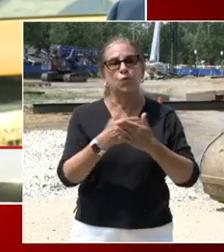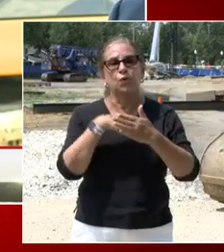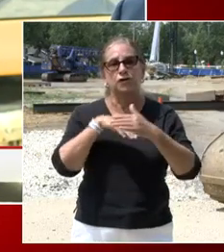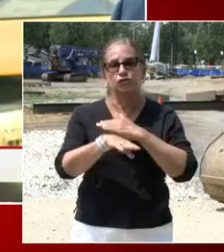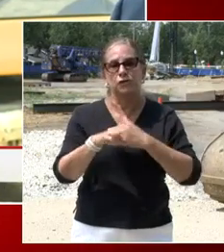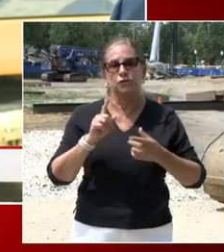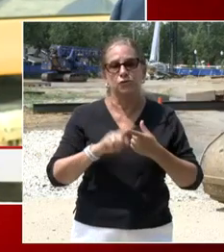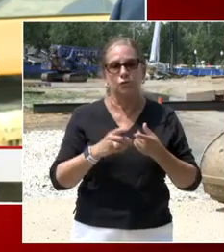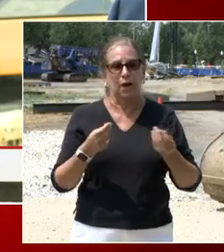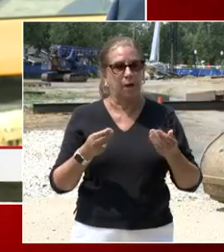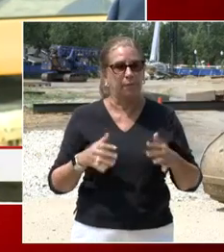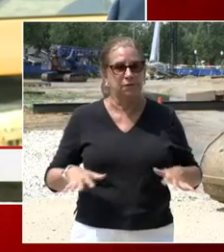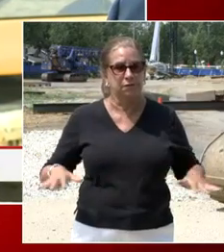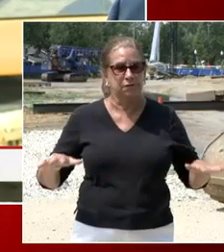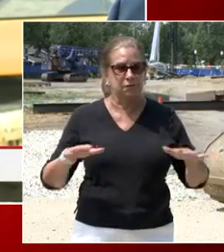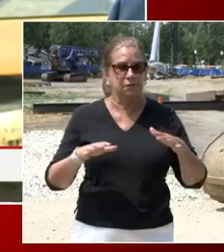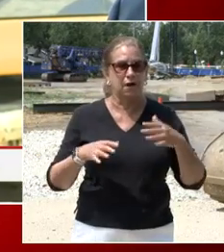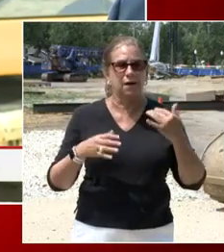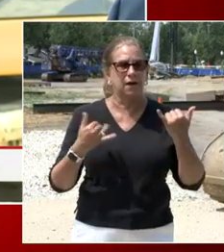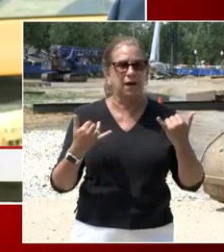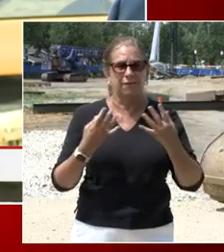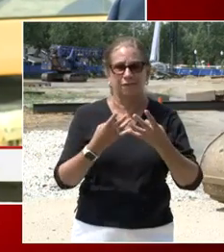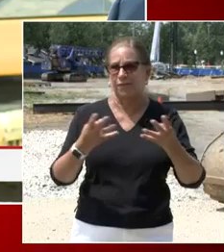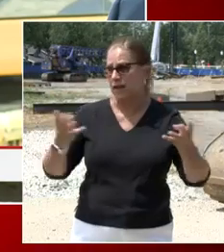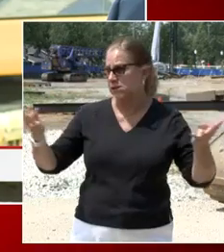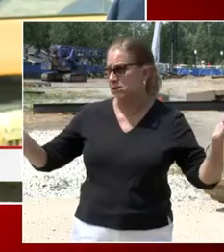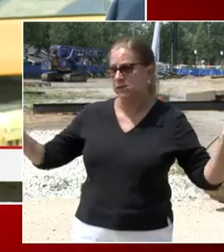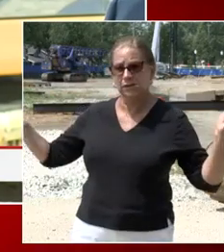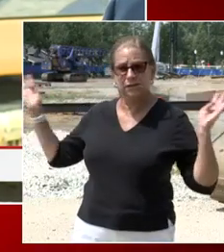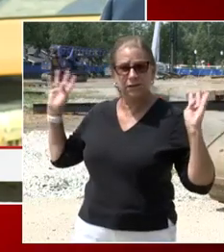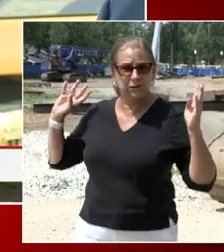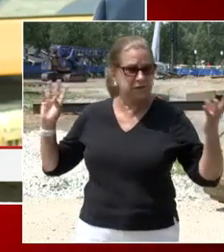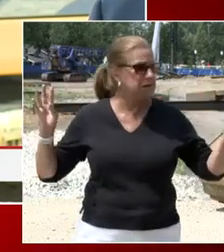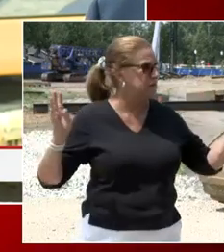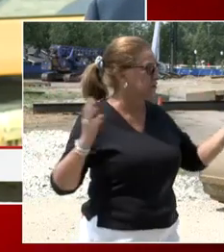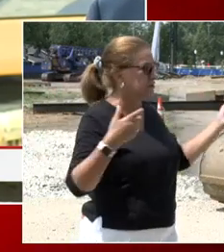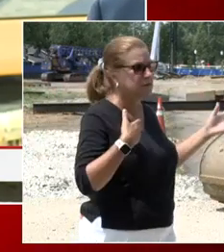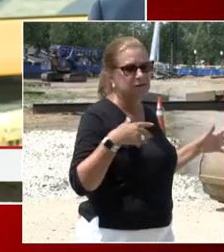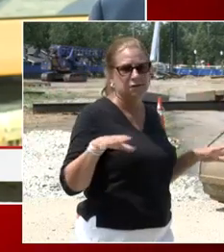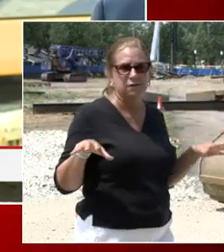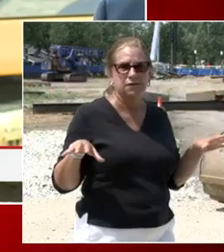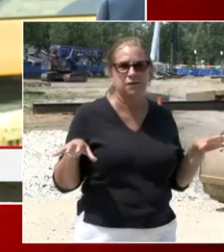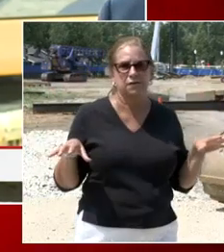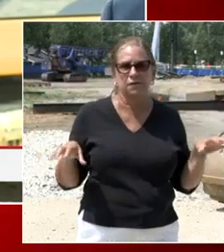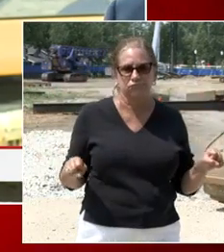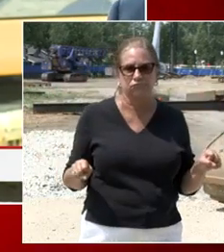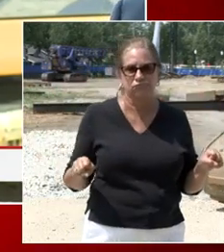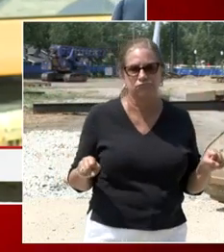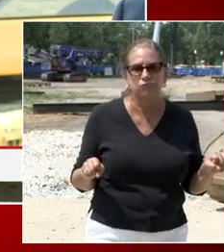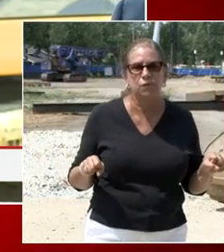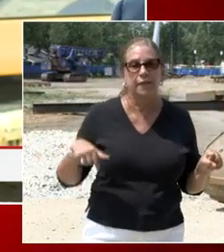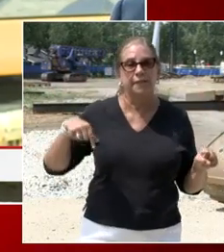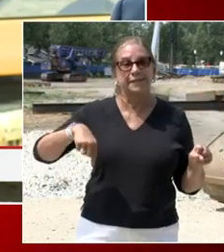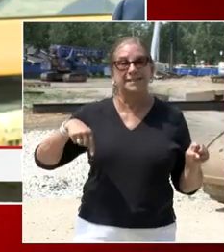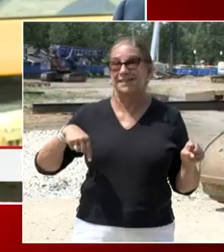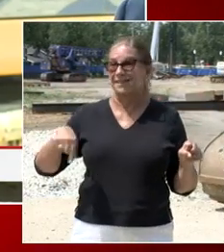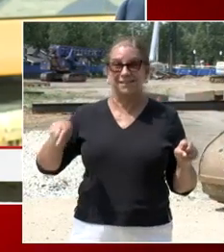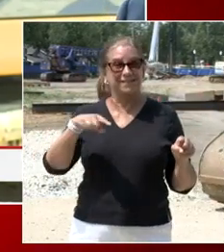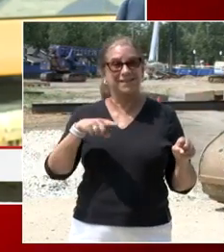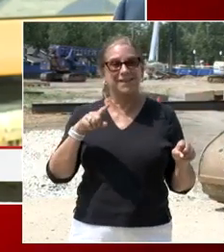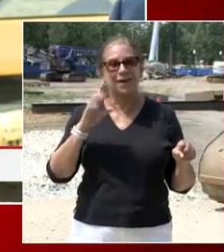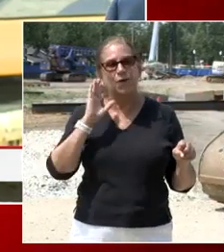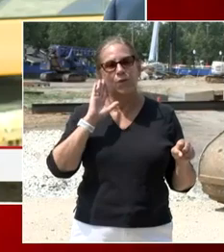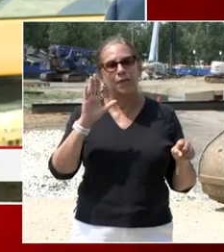fence, that wrought iron fence there behind you, that's all going to come down. We want this to be integrated with the community. This is the community